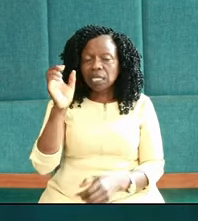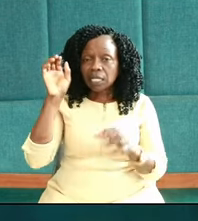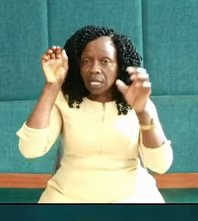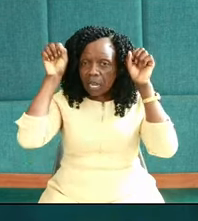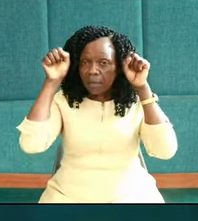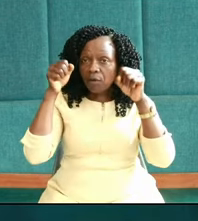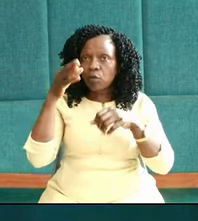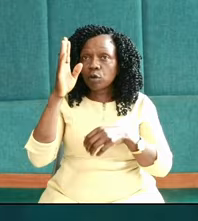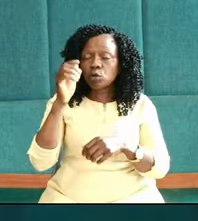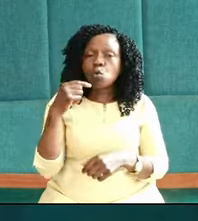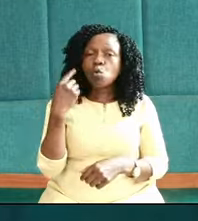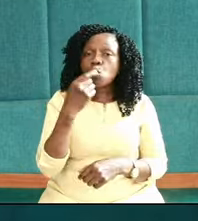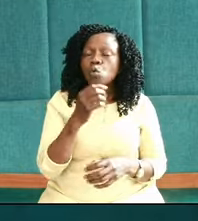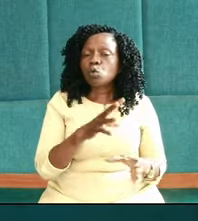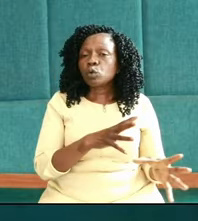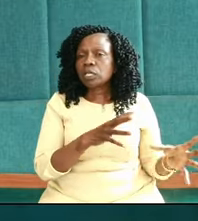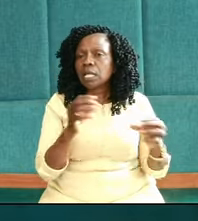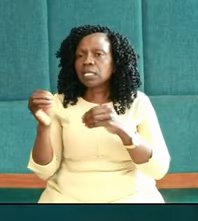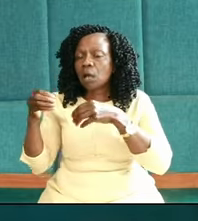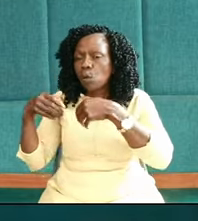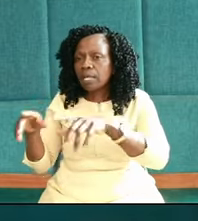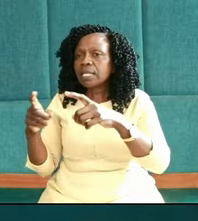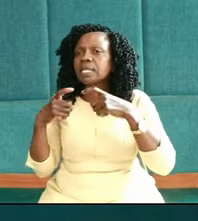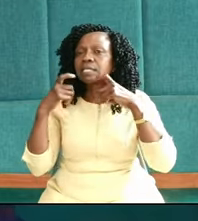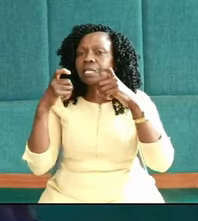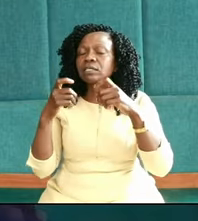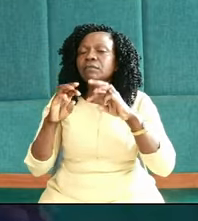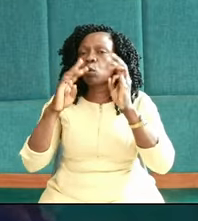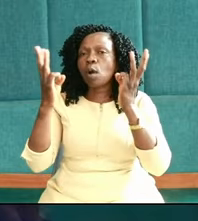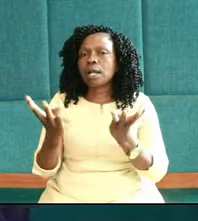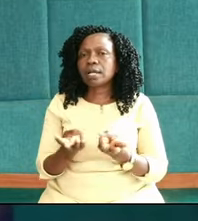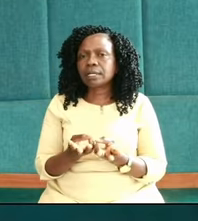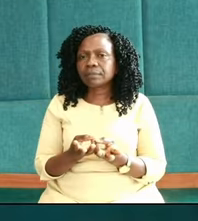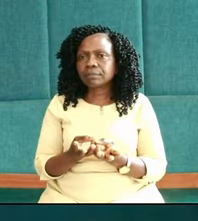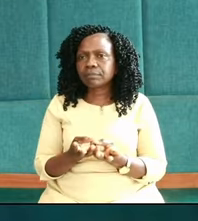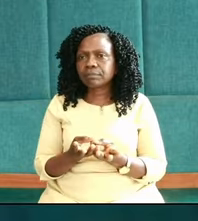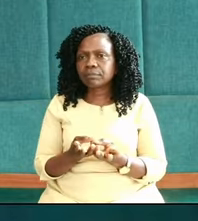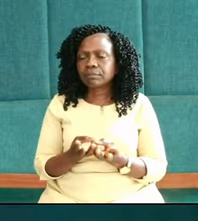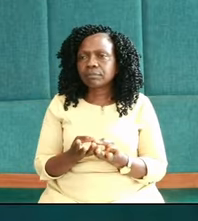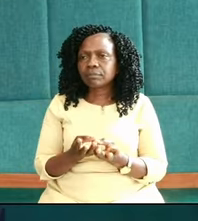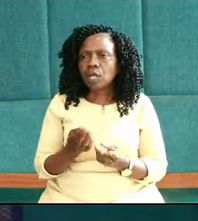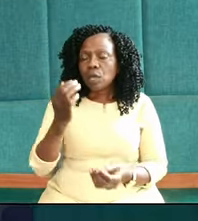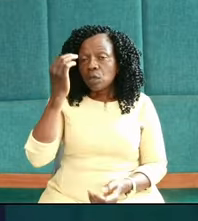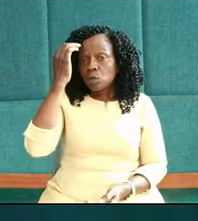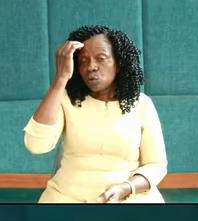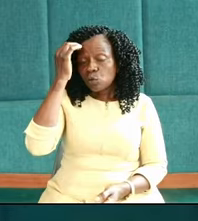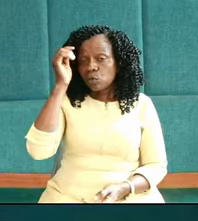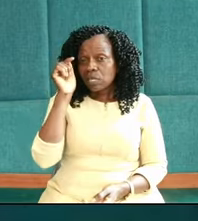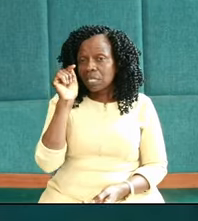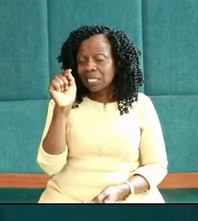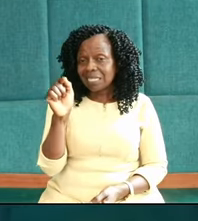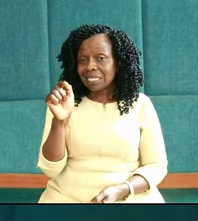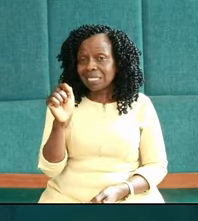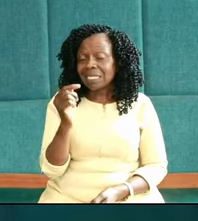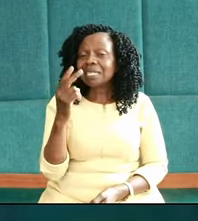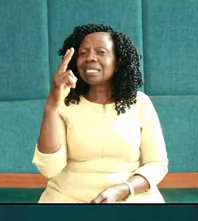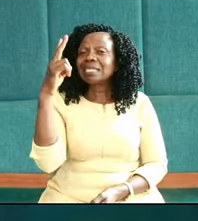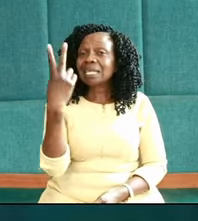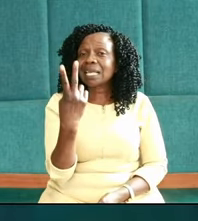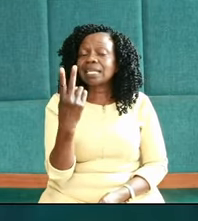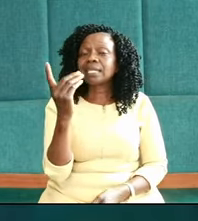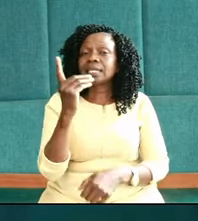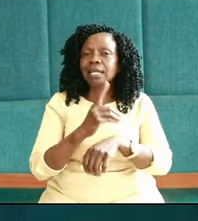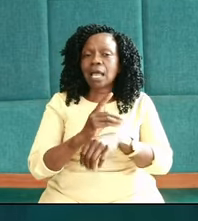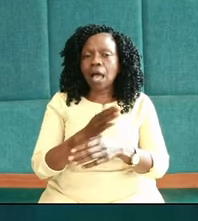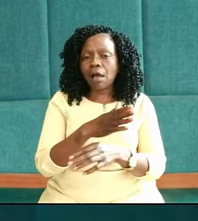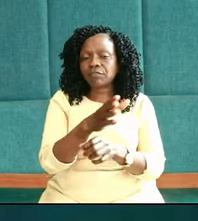who takes away the sin of the world. You know, that is second day. After